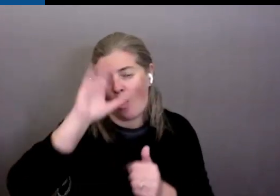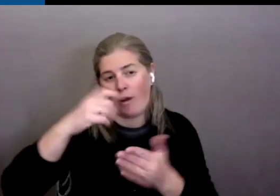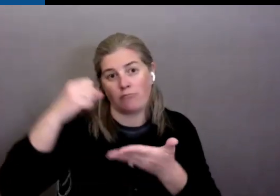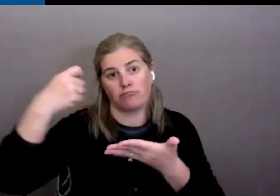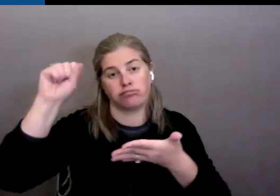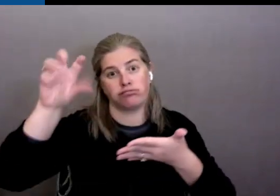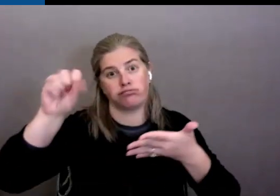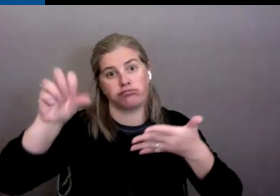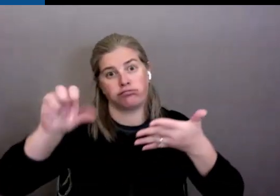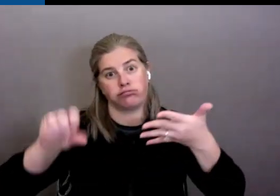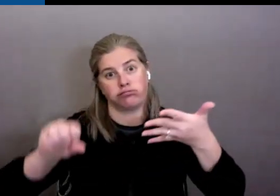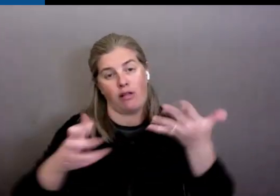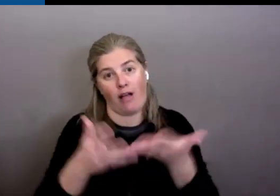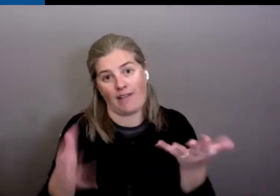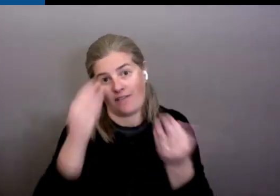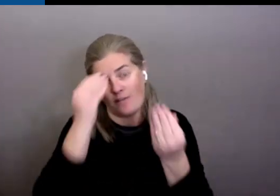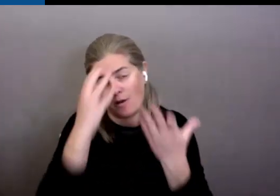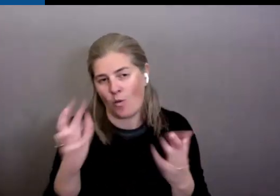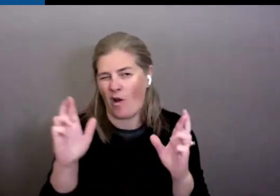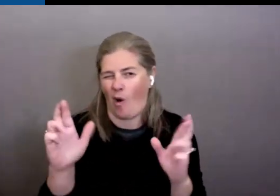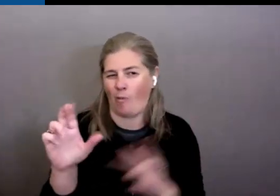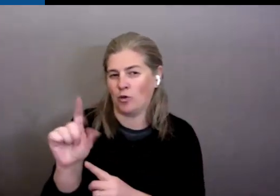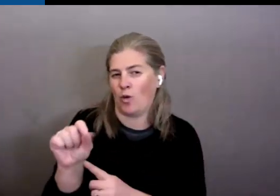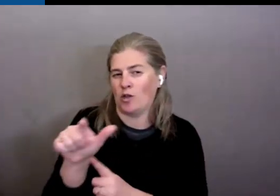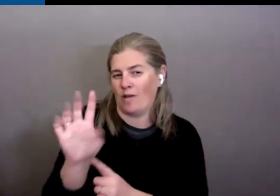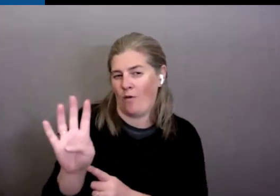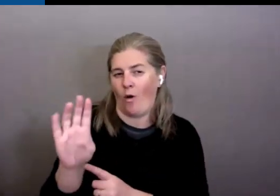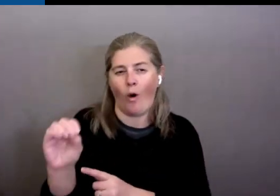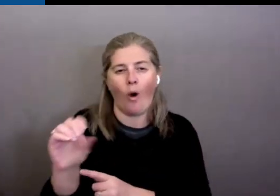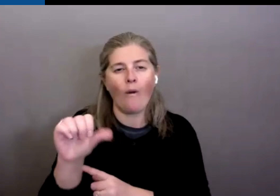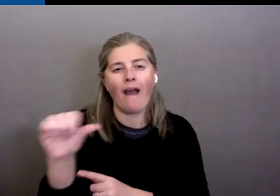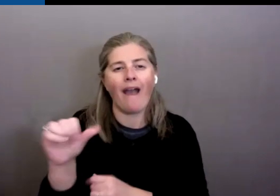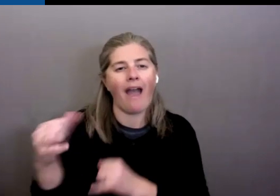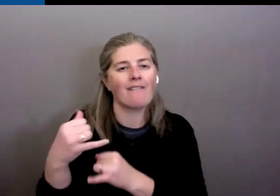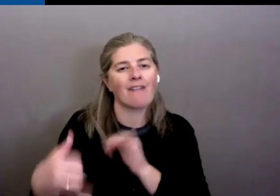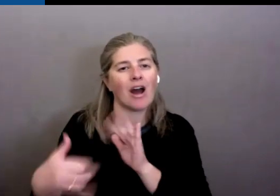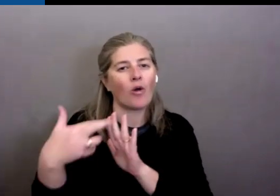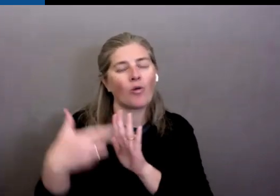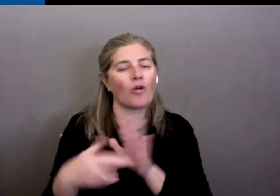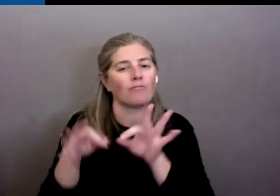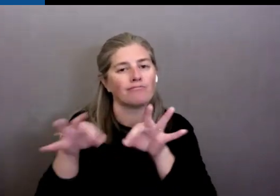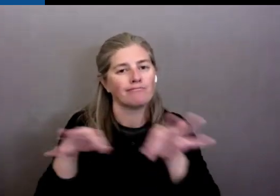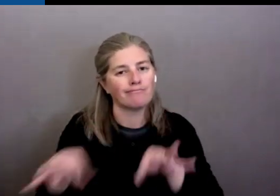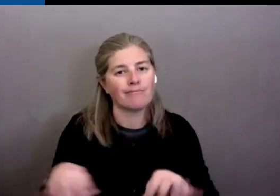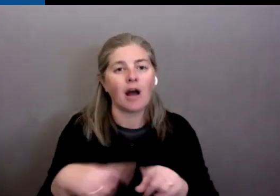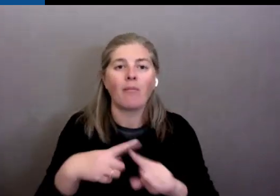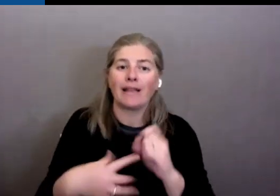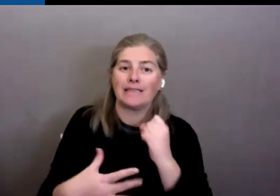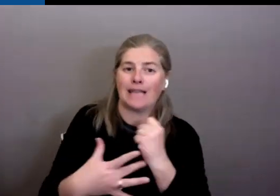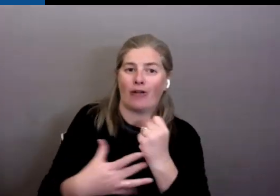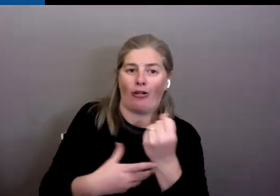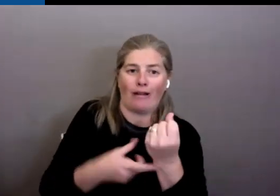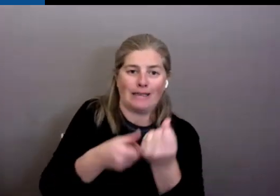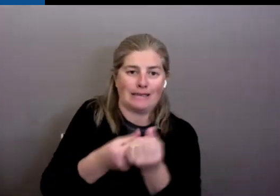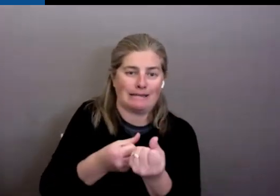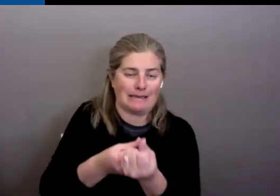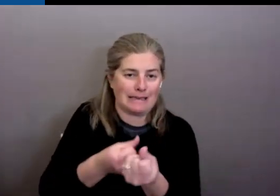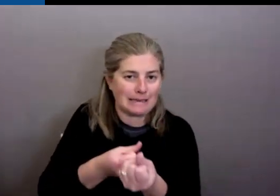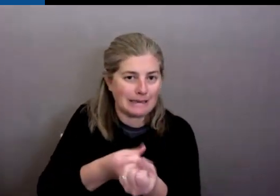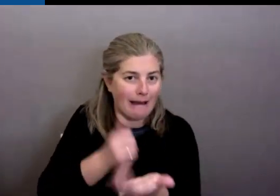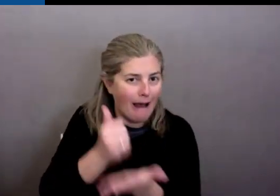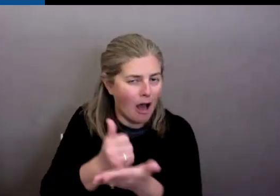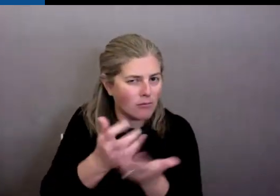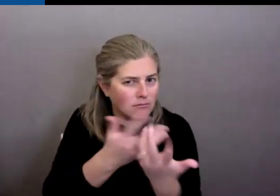of information, and we hope the 2024 OAA final rule, as well as our technical assistance, help make